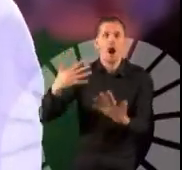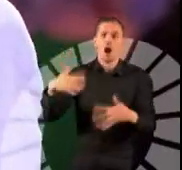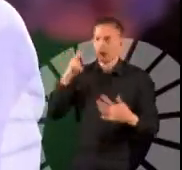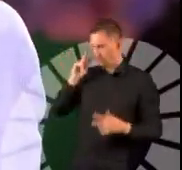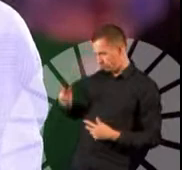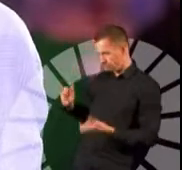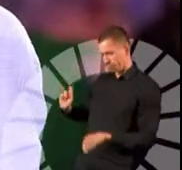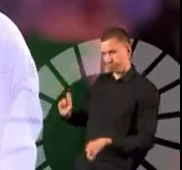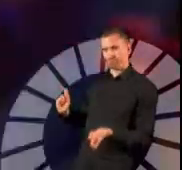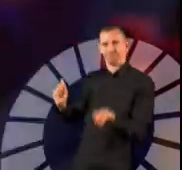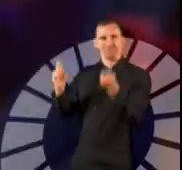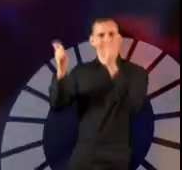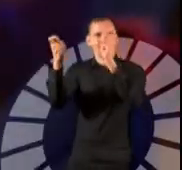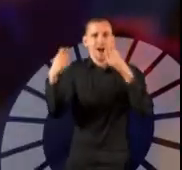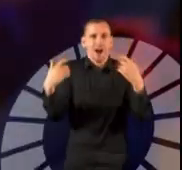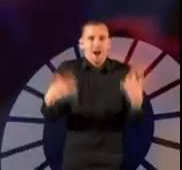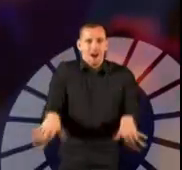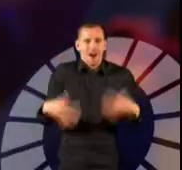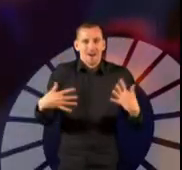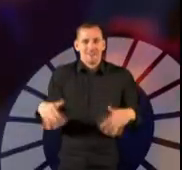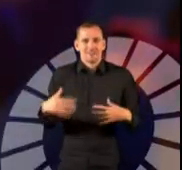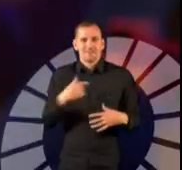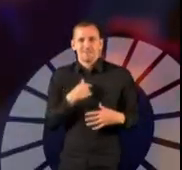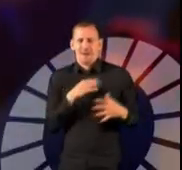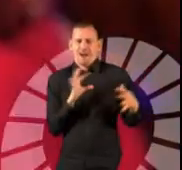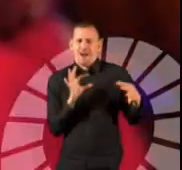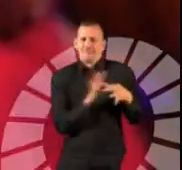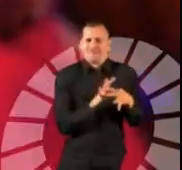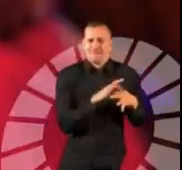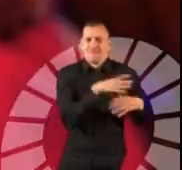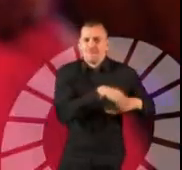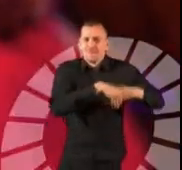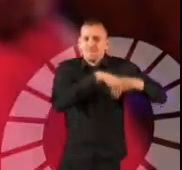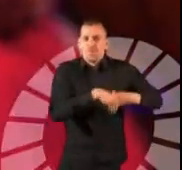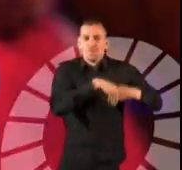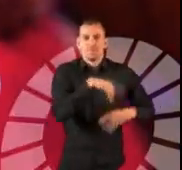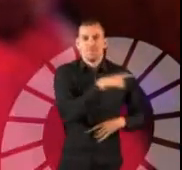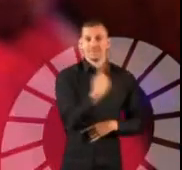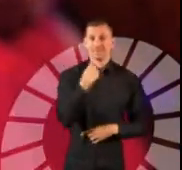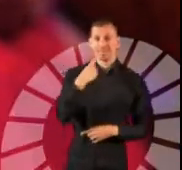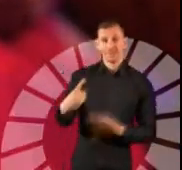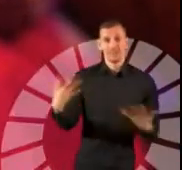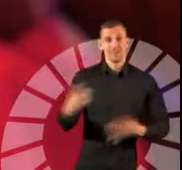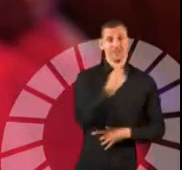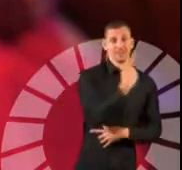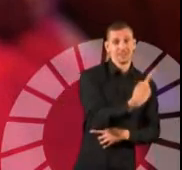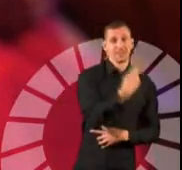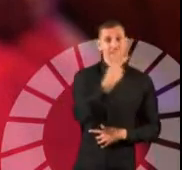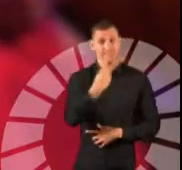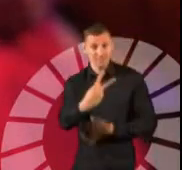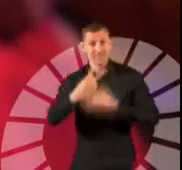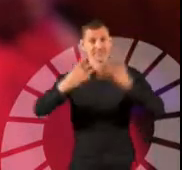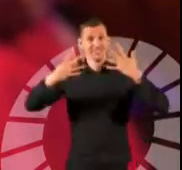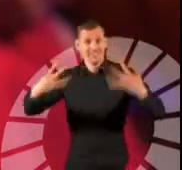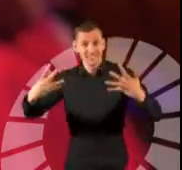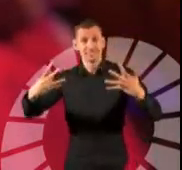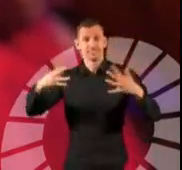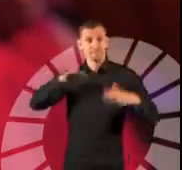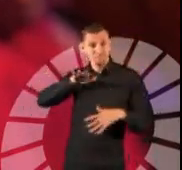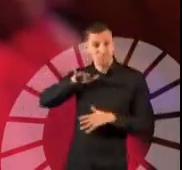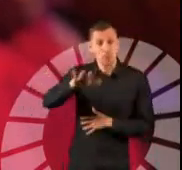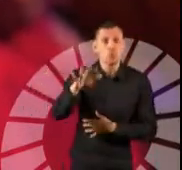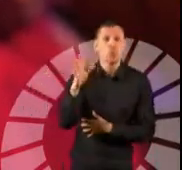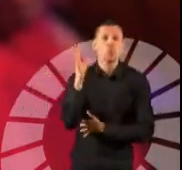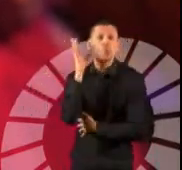129 million girls are not in school. And nearly one in three girls in very poor